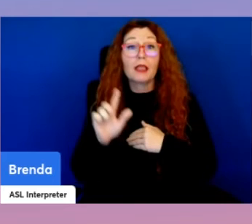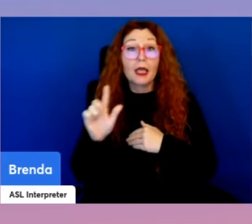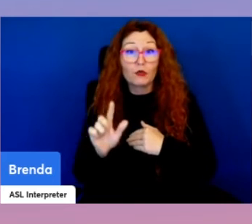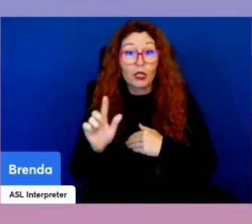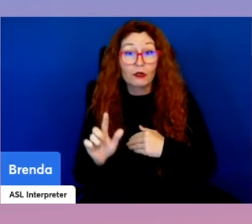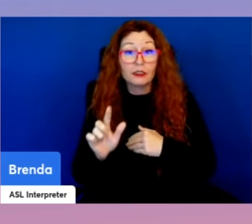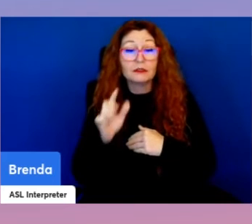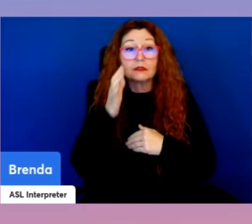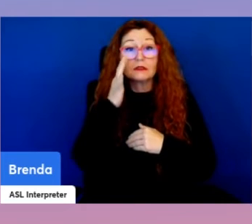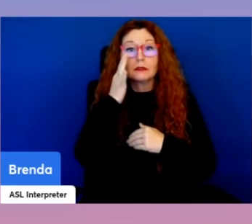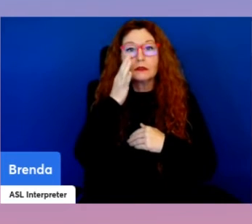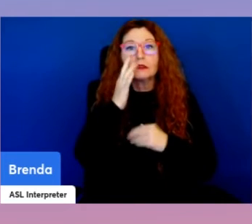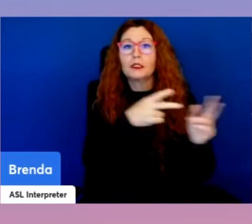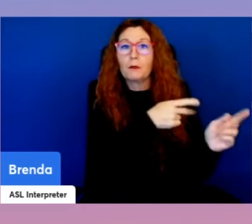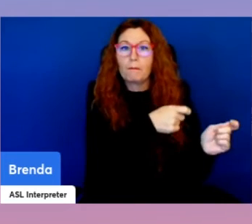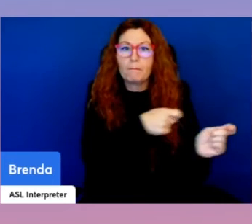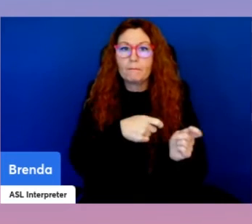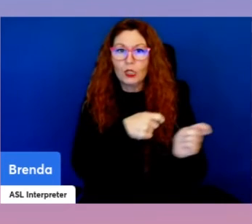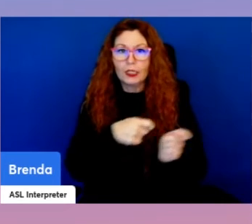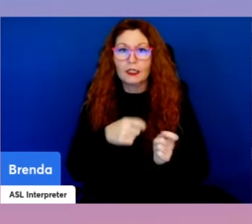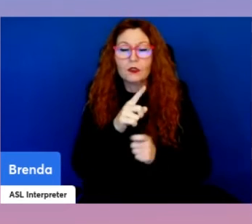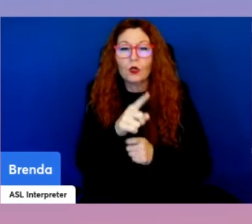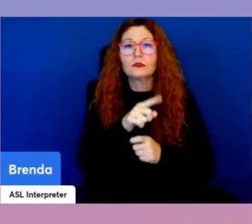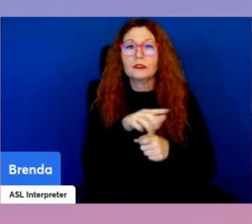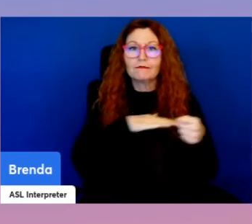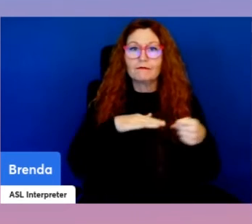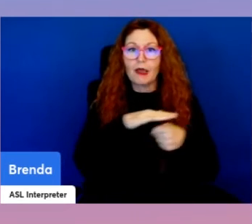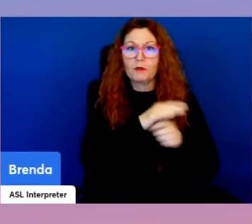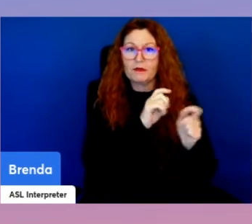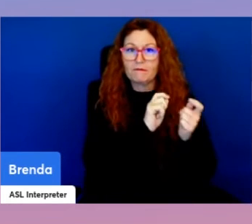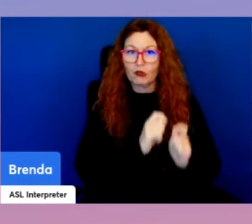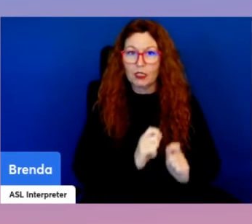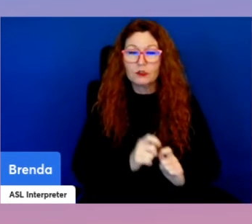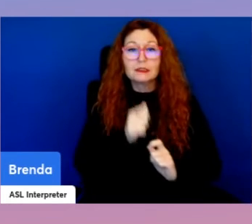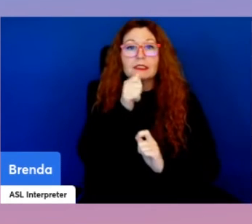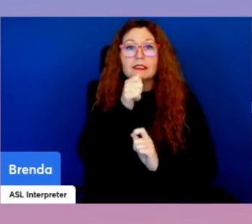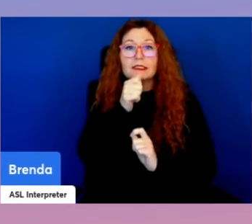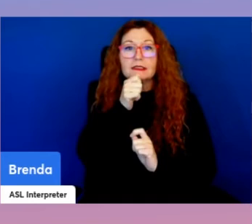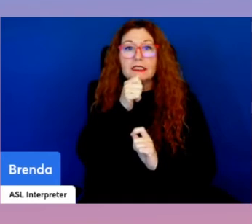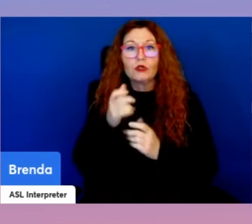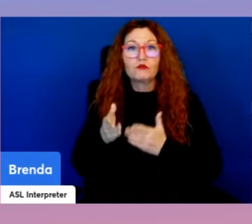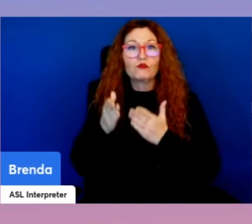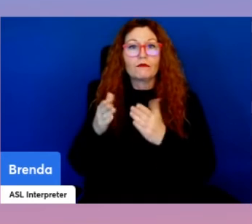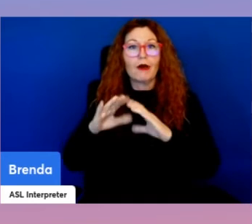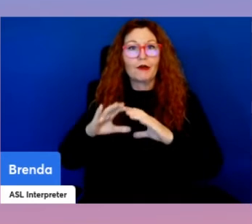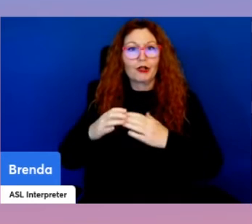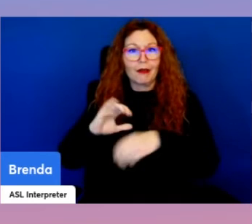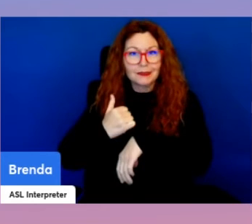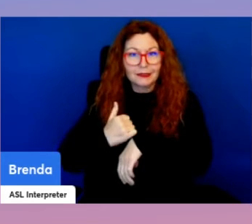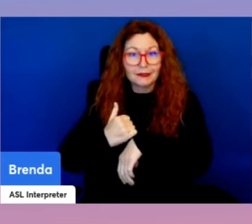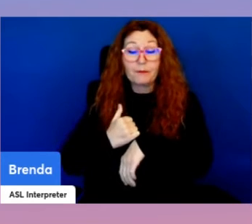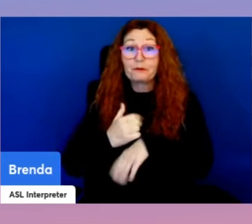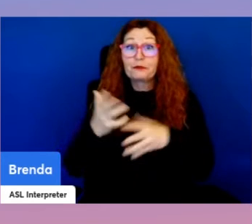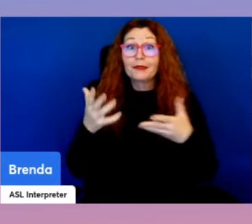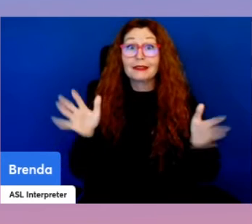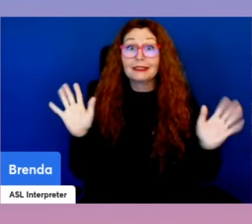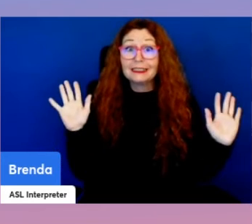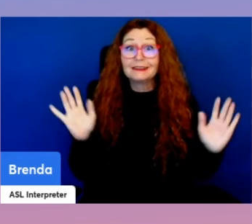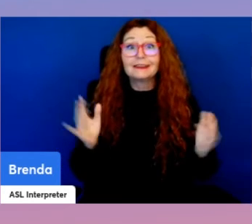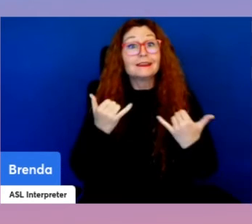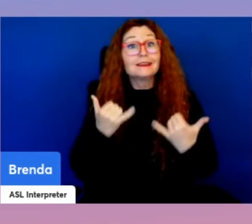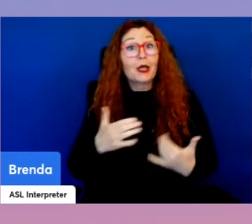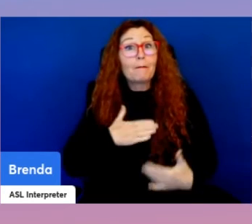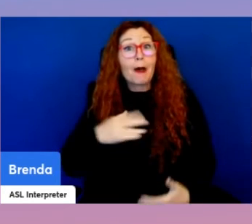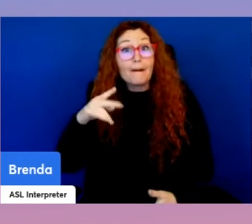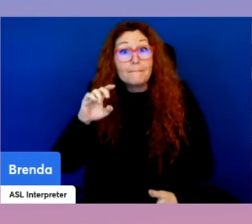to pull in those environment variables that this secret provider class sets up for us. And that's it. And now my pods have access to my